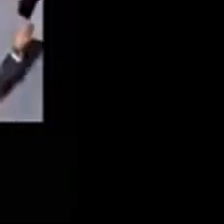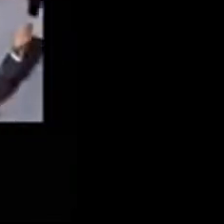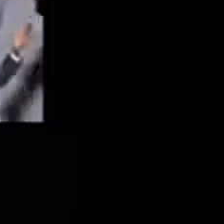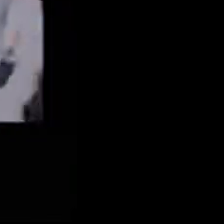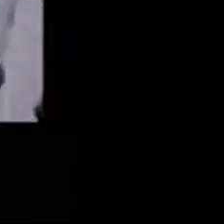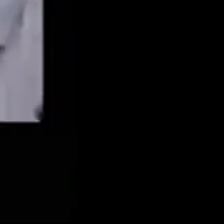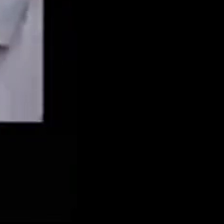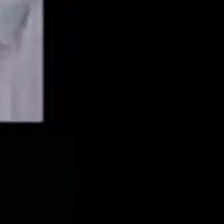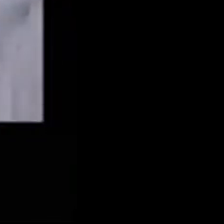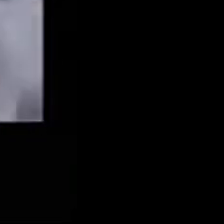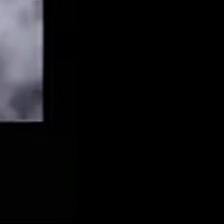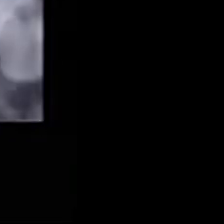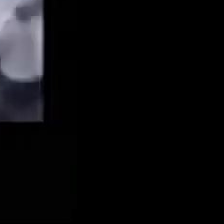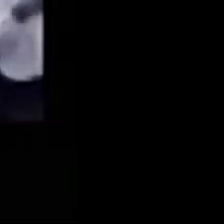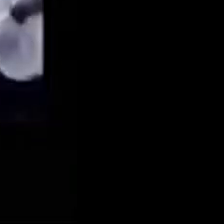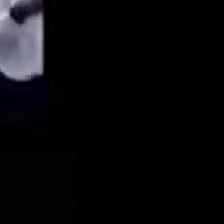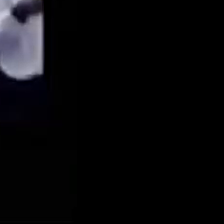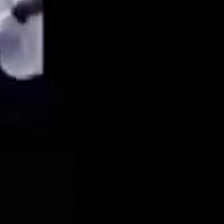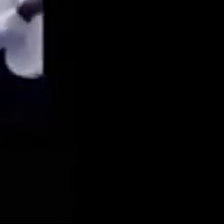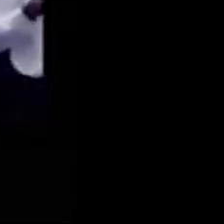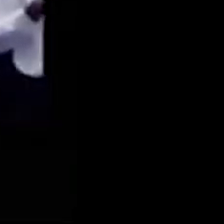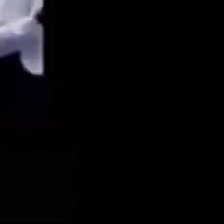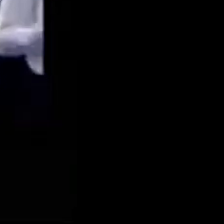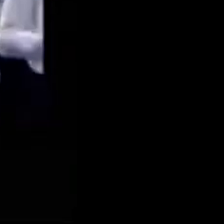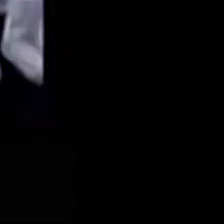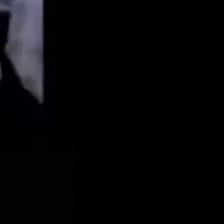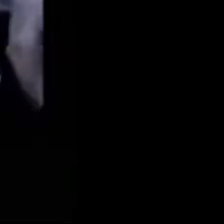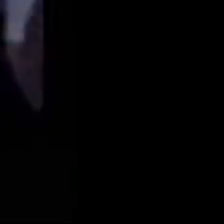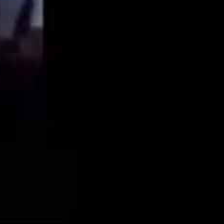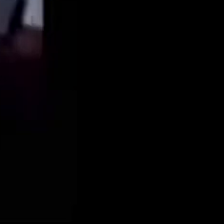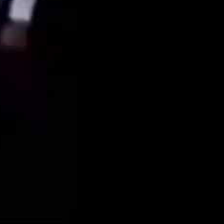crucified just for me.